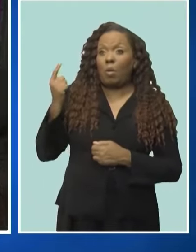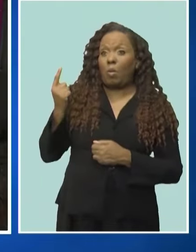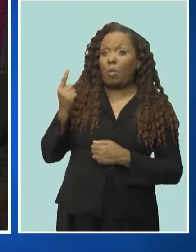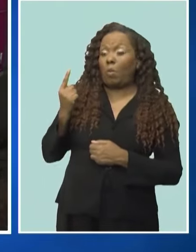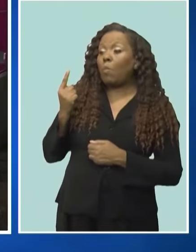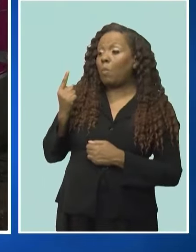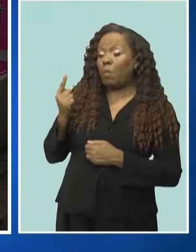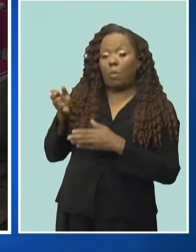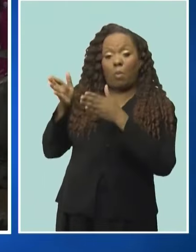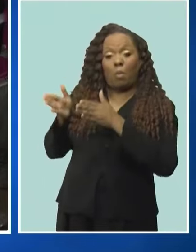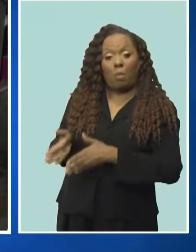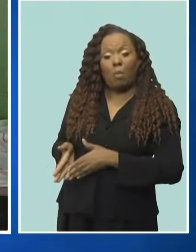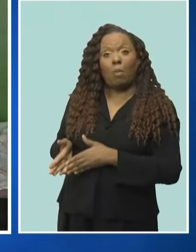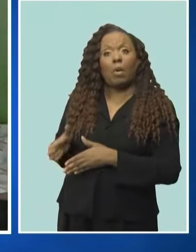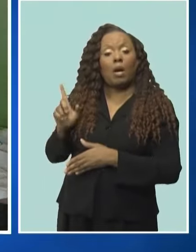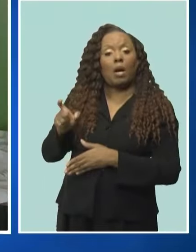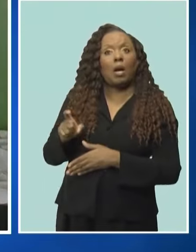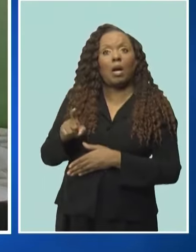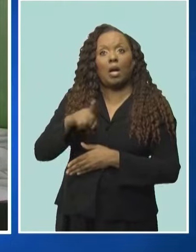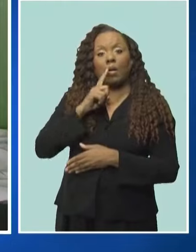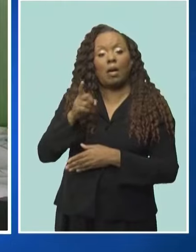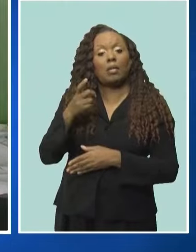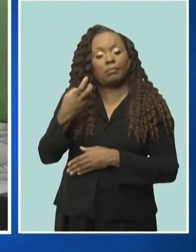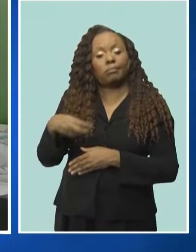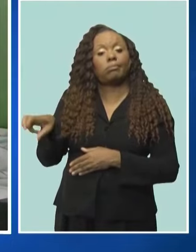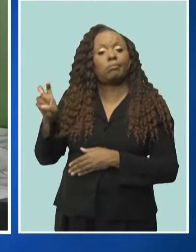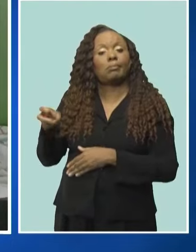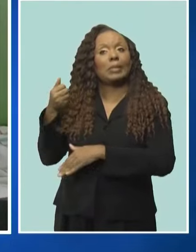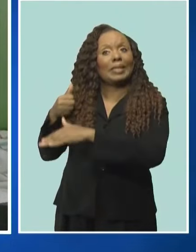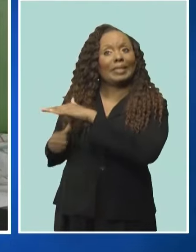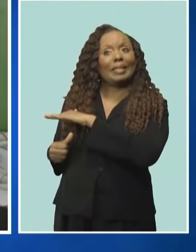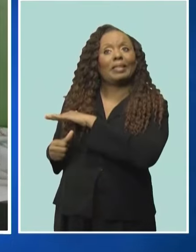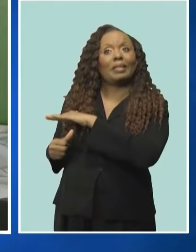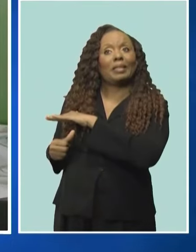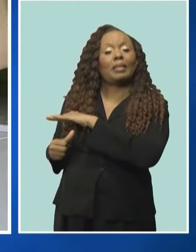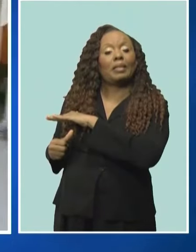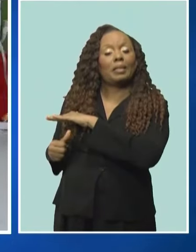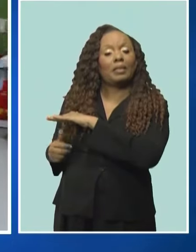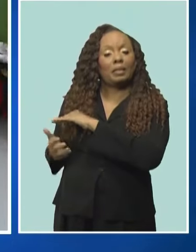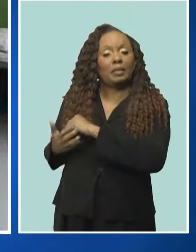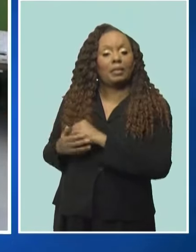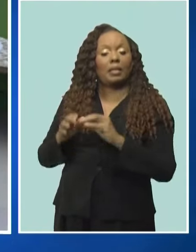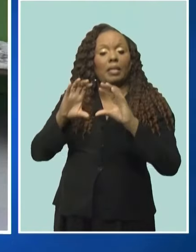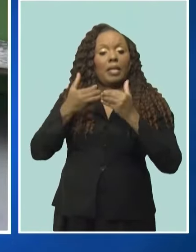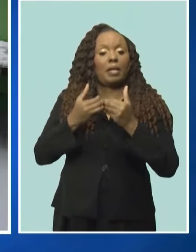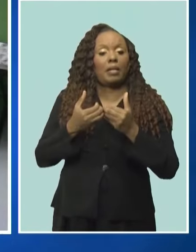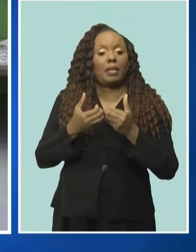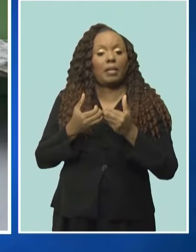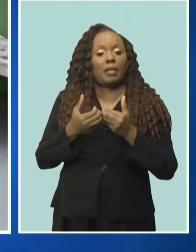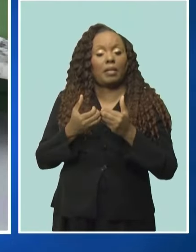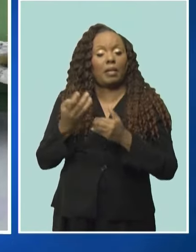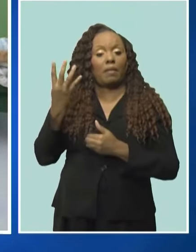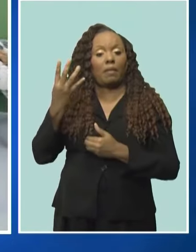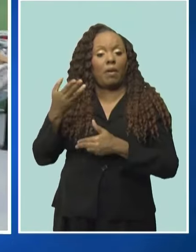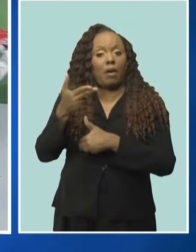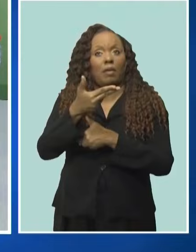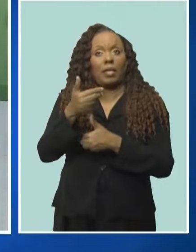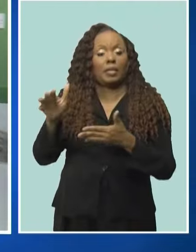Beryl's victims now forced to occupy a shelter after the Category 4 hurricane